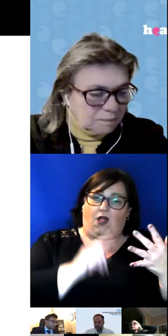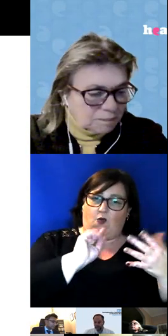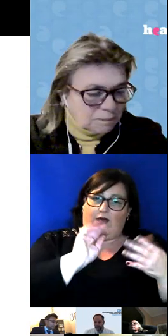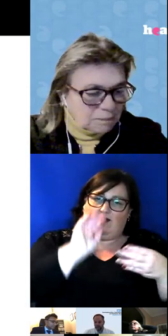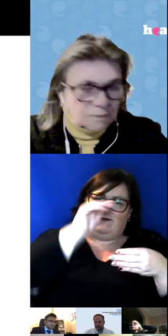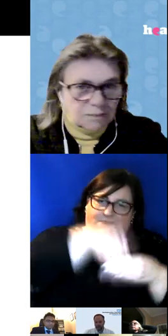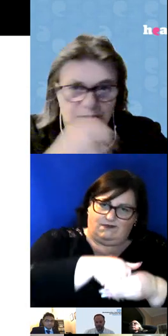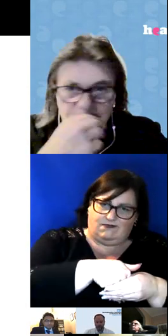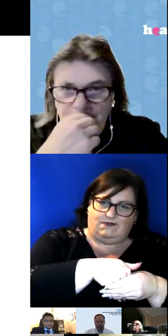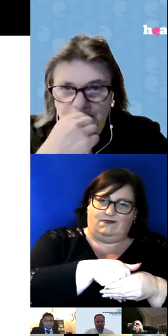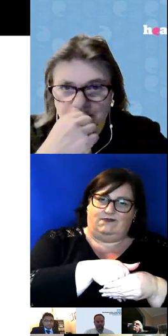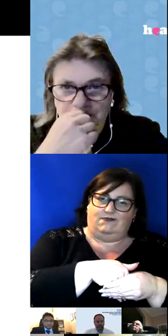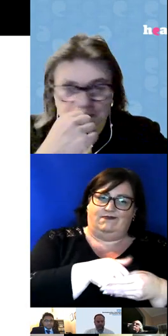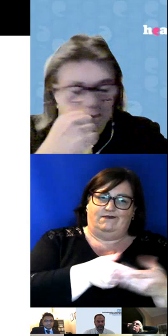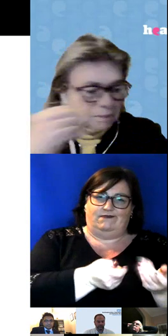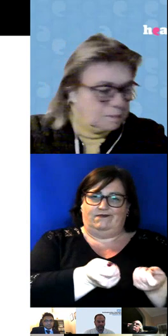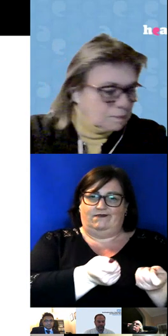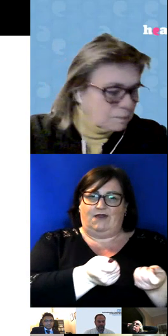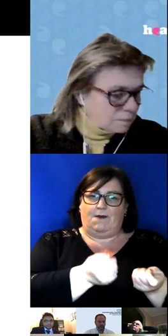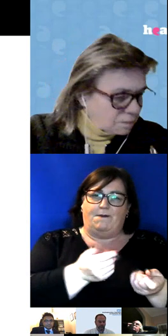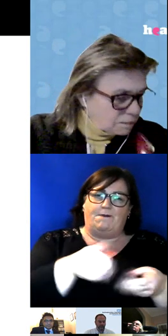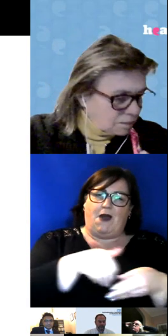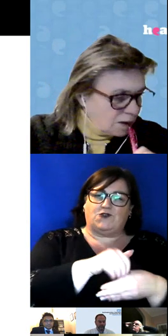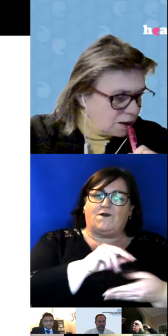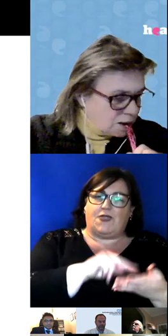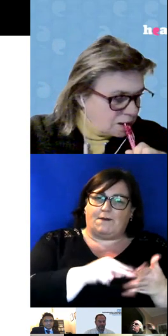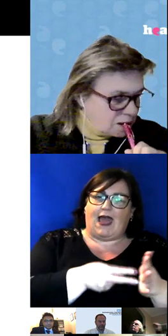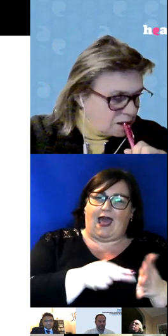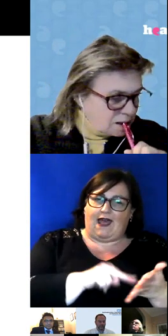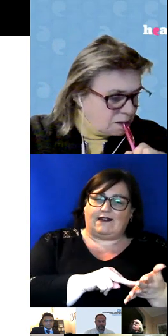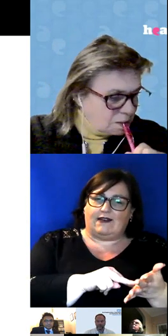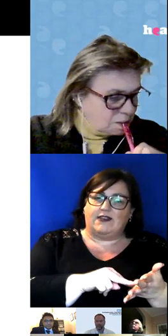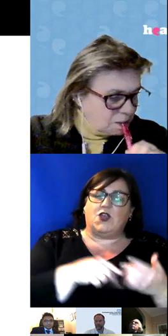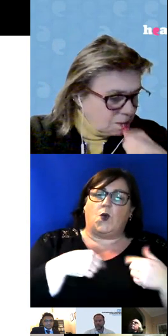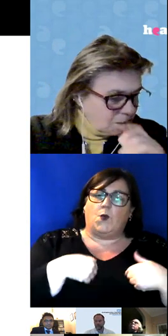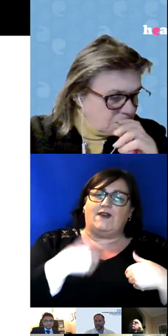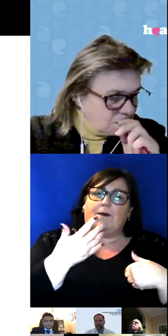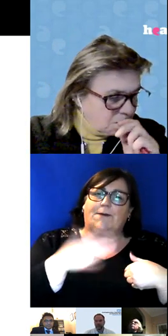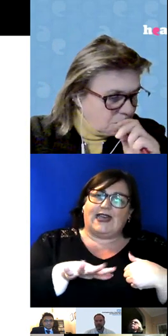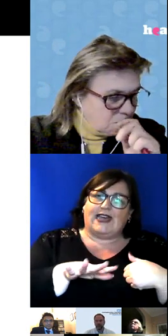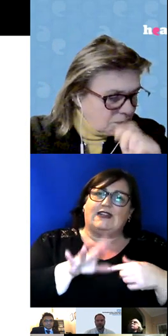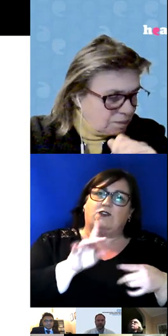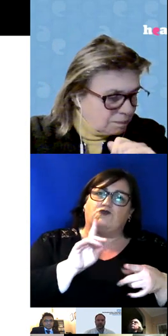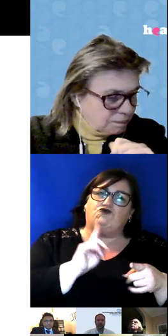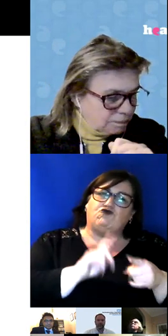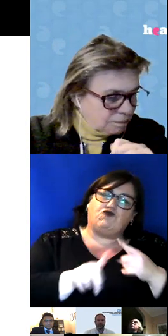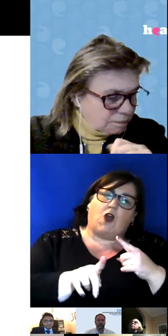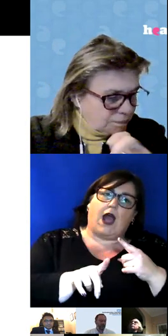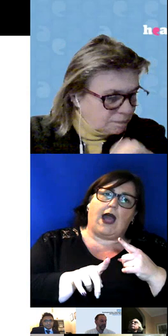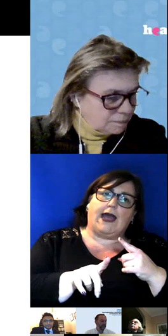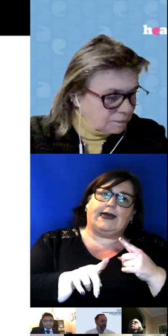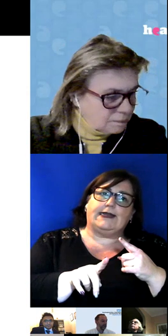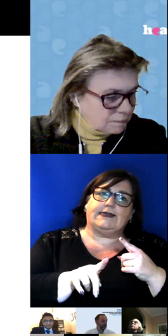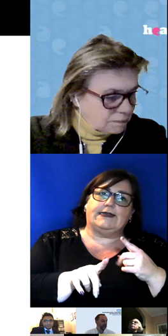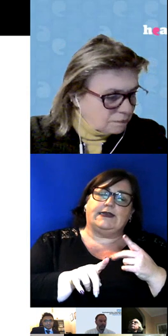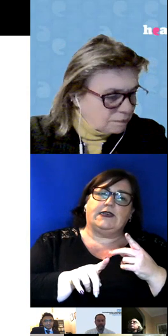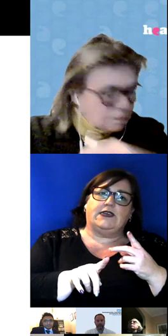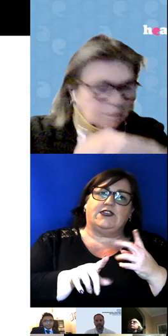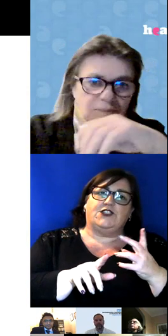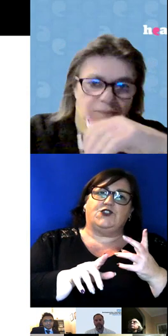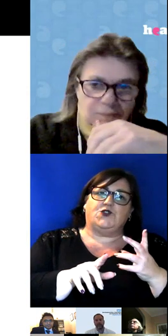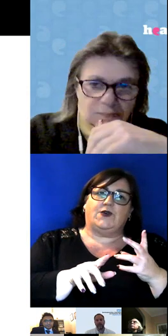we have for our population. So we have tried to be sort of agnostic of all